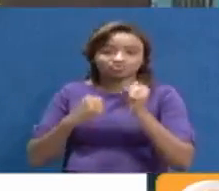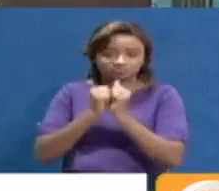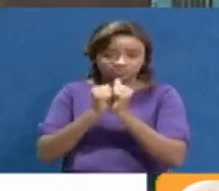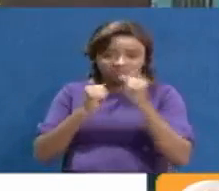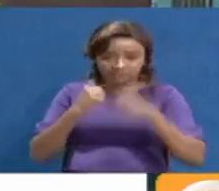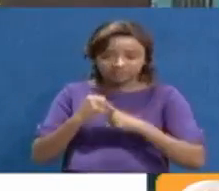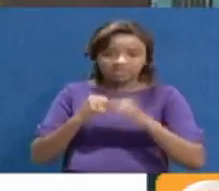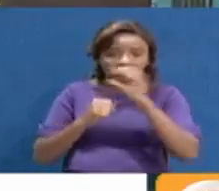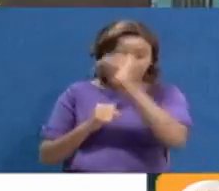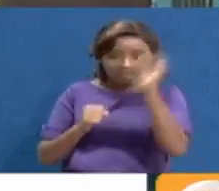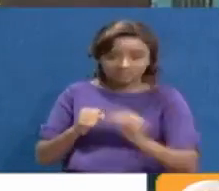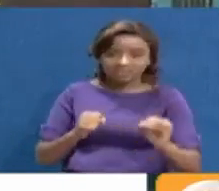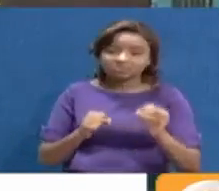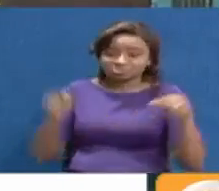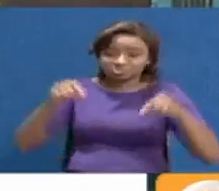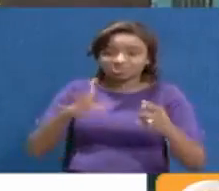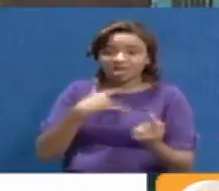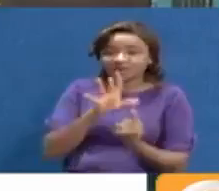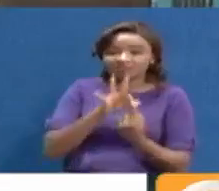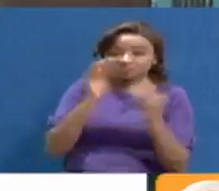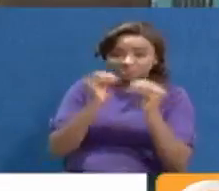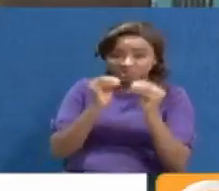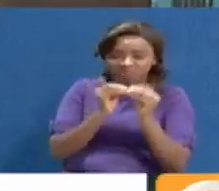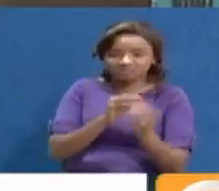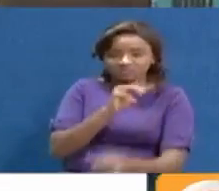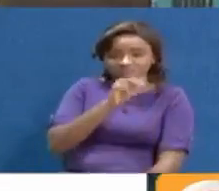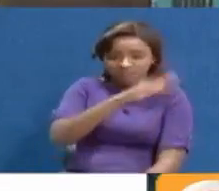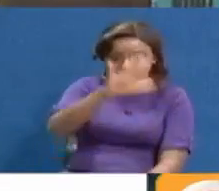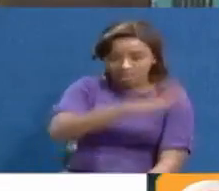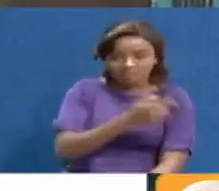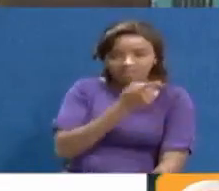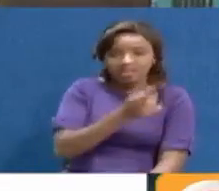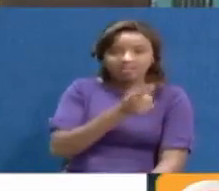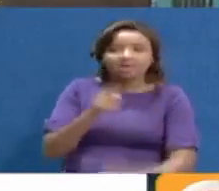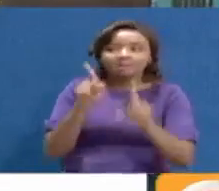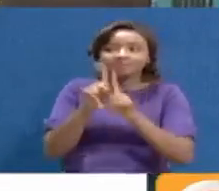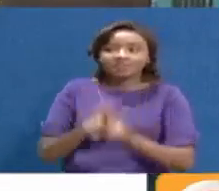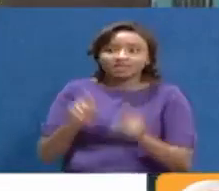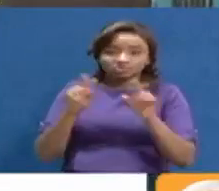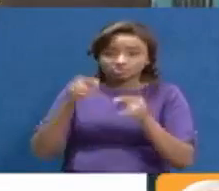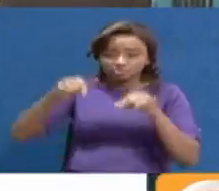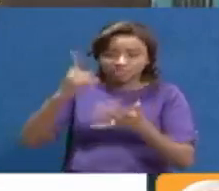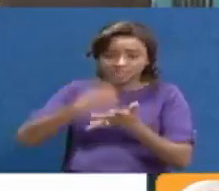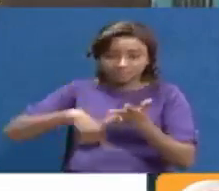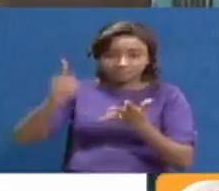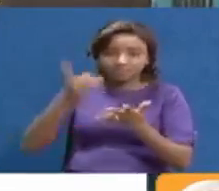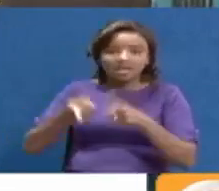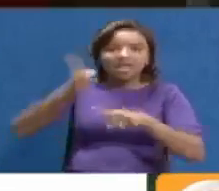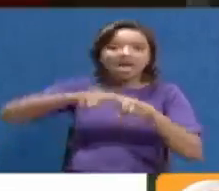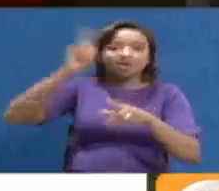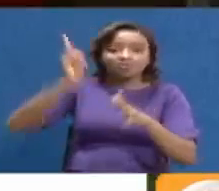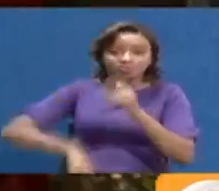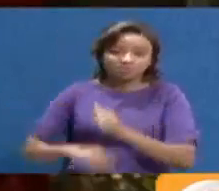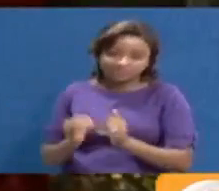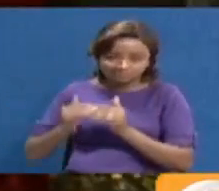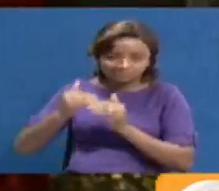what necessitated Parliament's special sitting that took place today. And in line with what they have passed today, this is what it's going